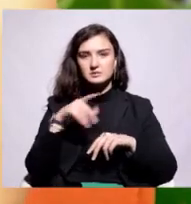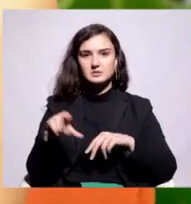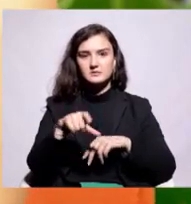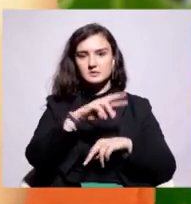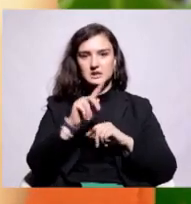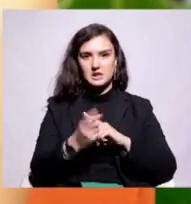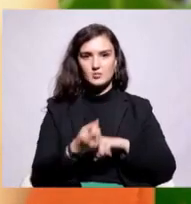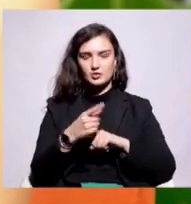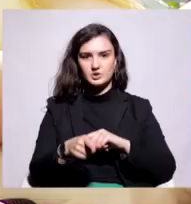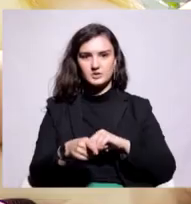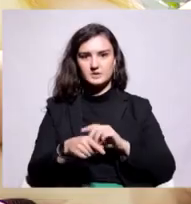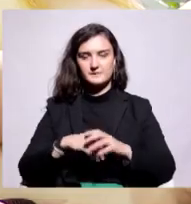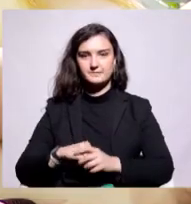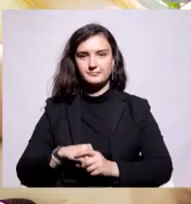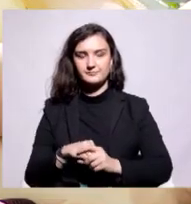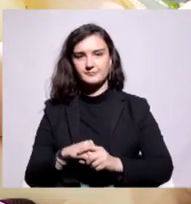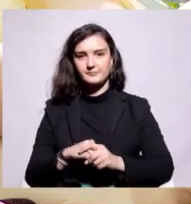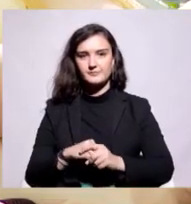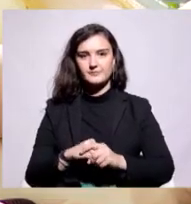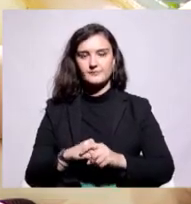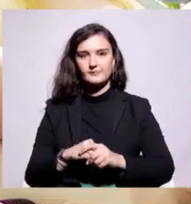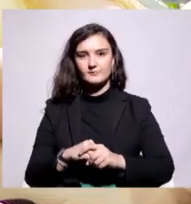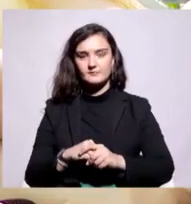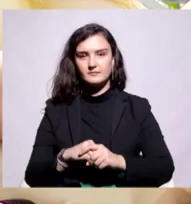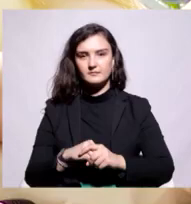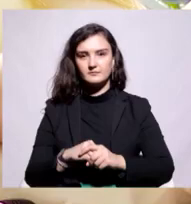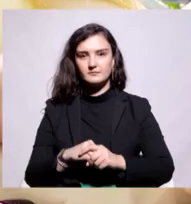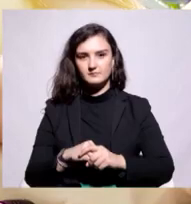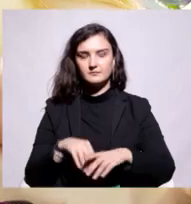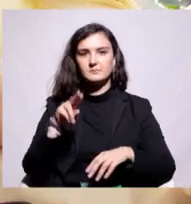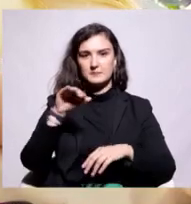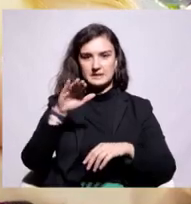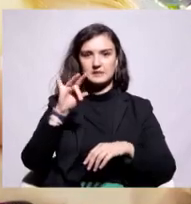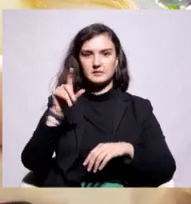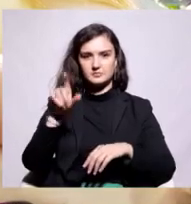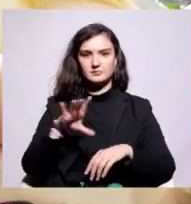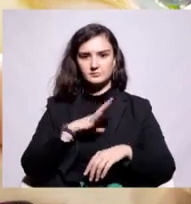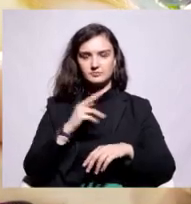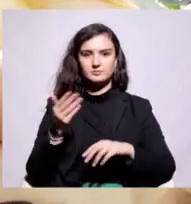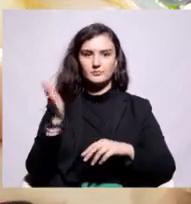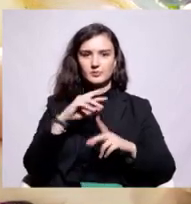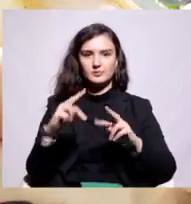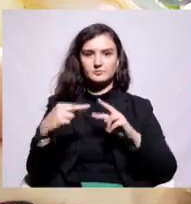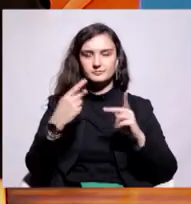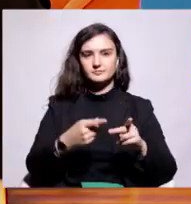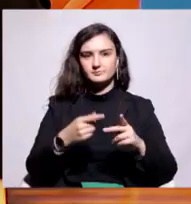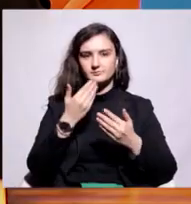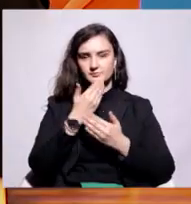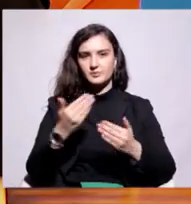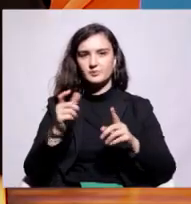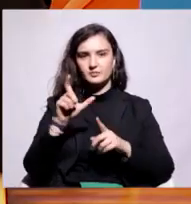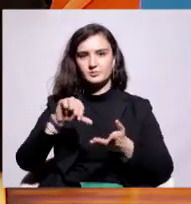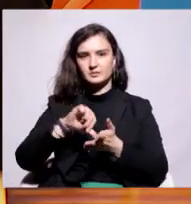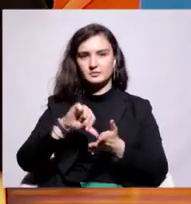had discovered. Okay, that was Peter van Donk. So let's move on to the last